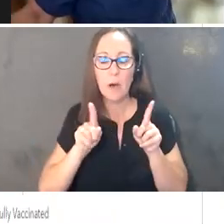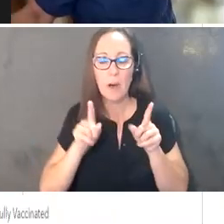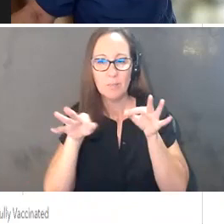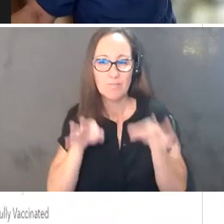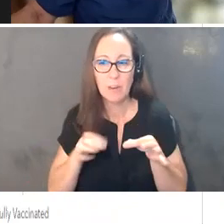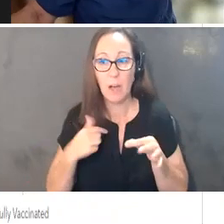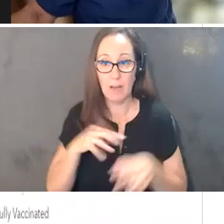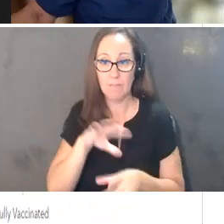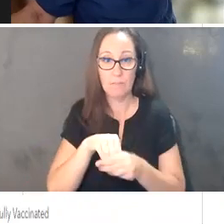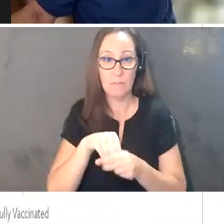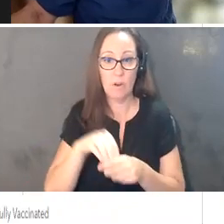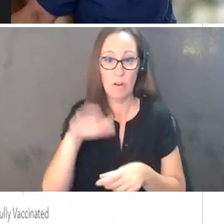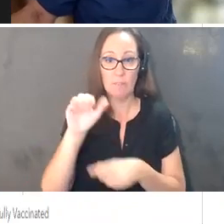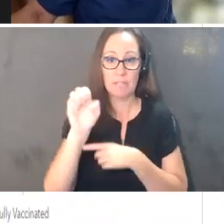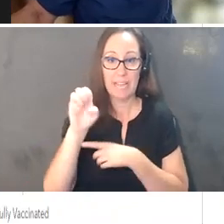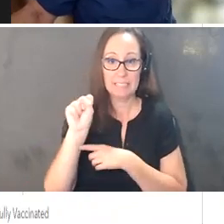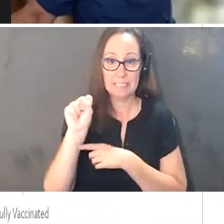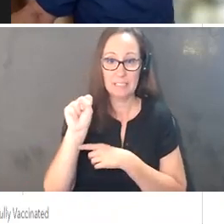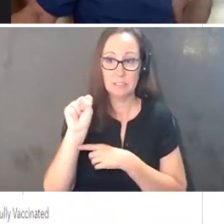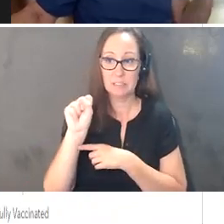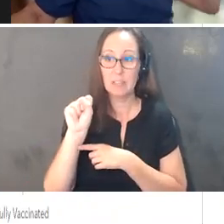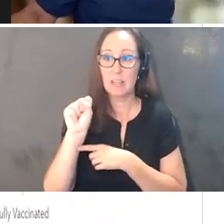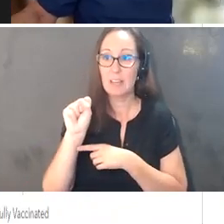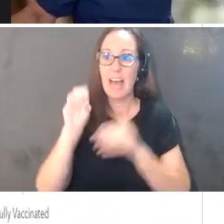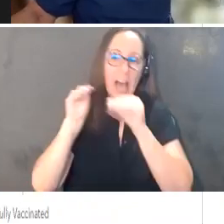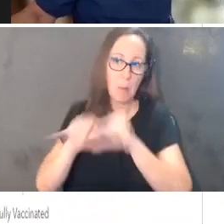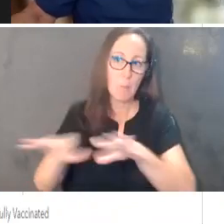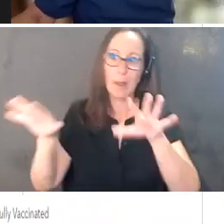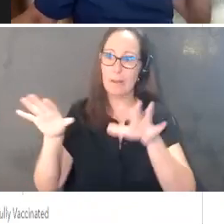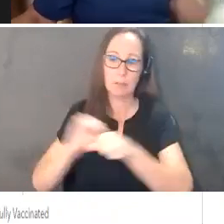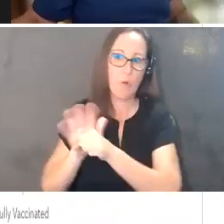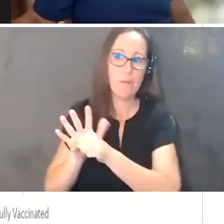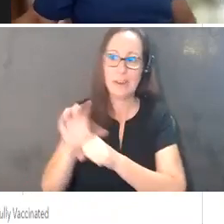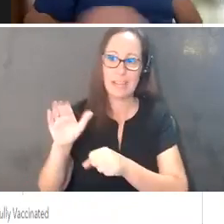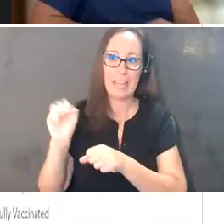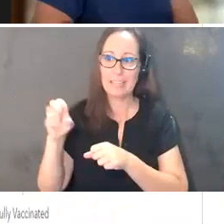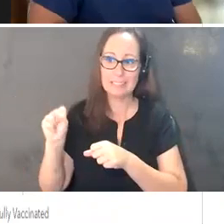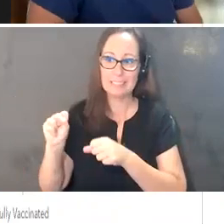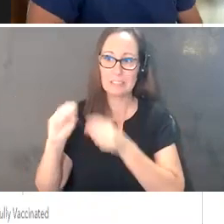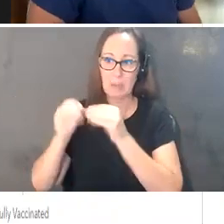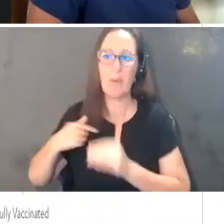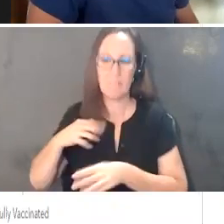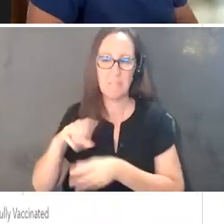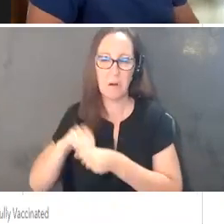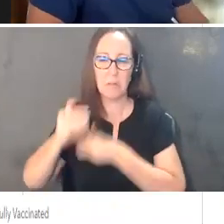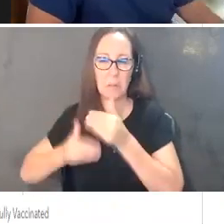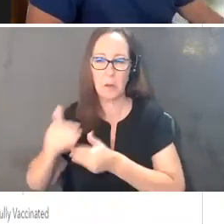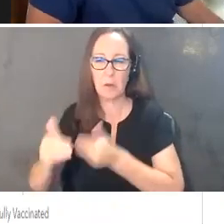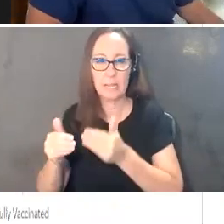I'm involved in cases, outbreaks and cases. And so there's a good chance that these individuals